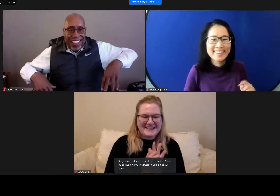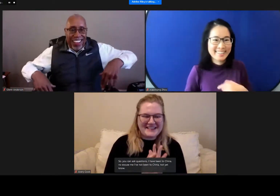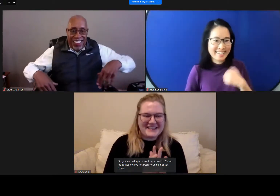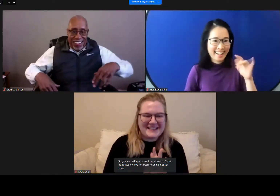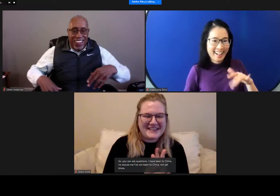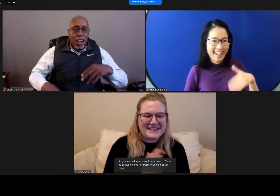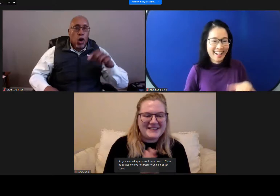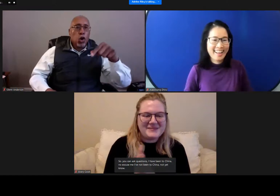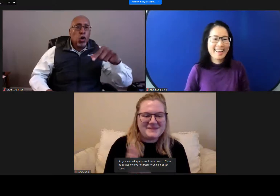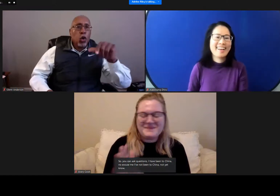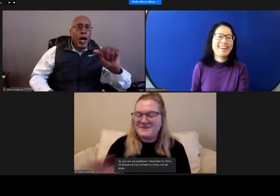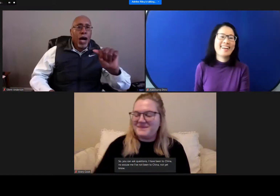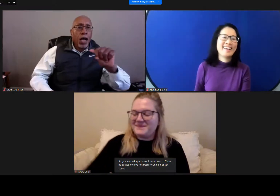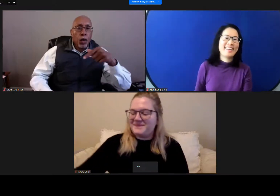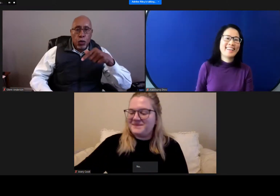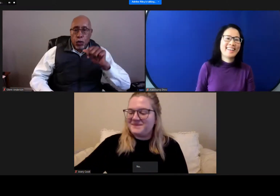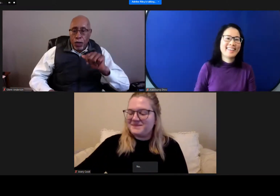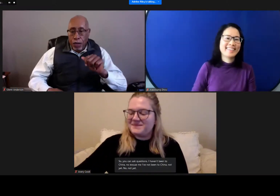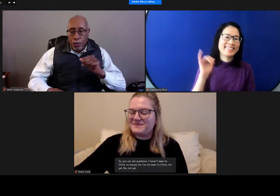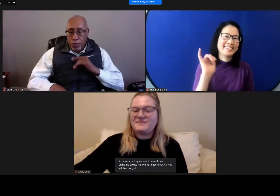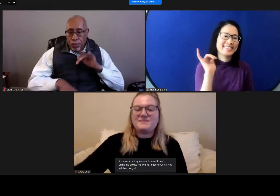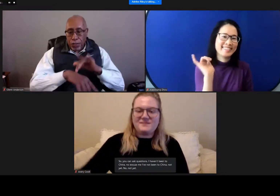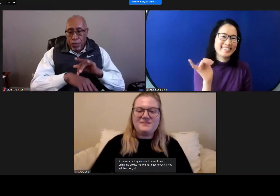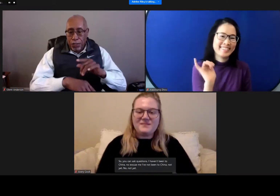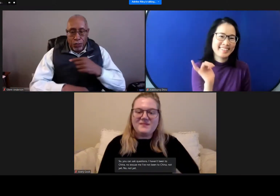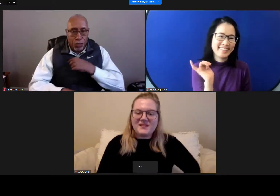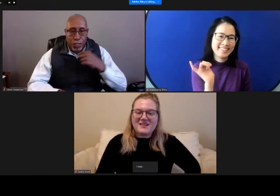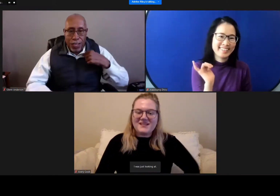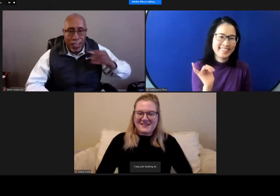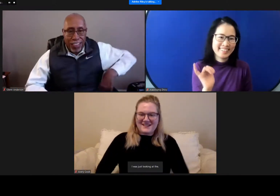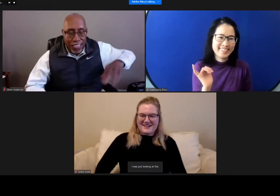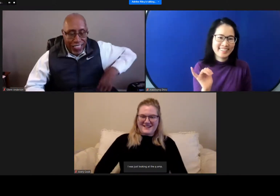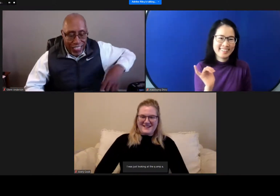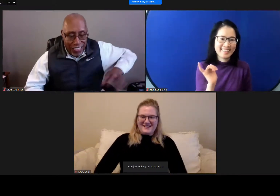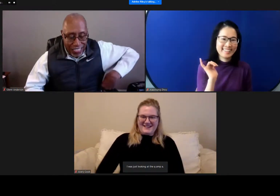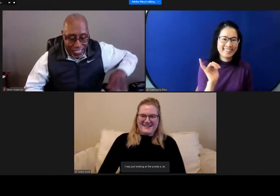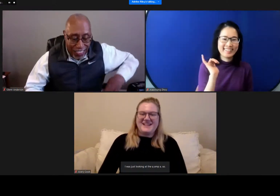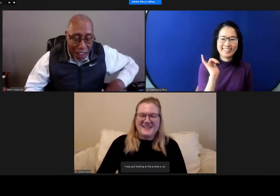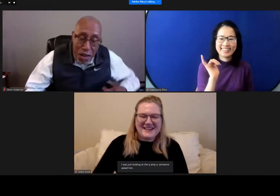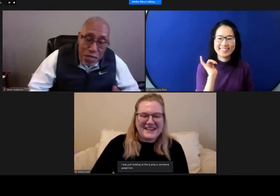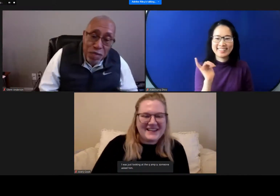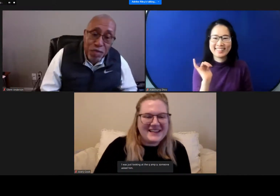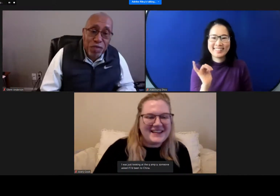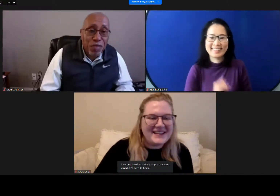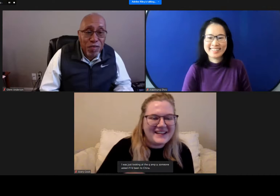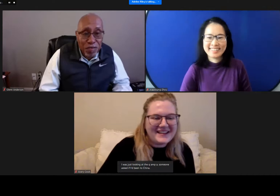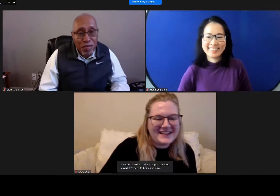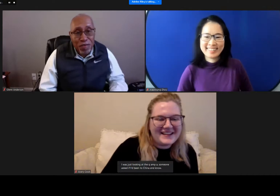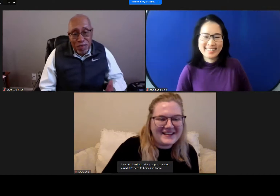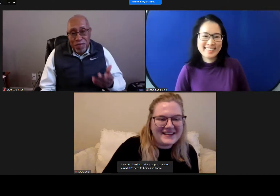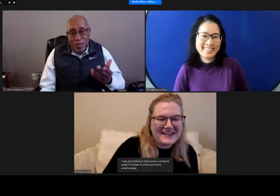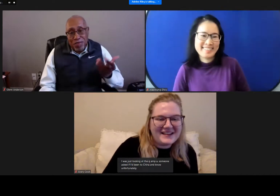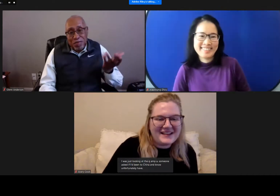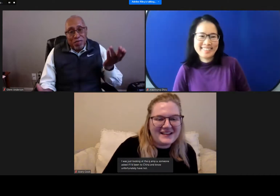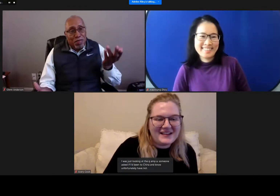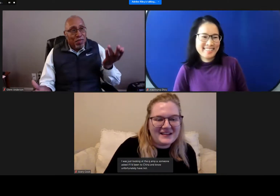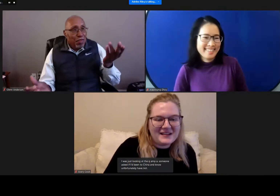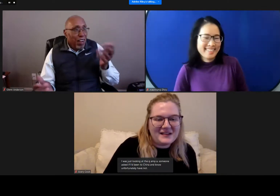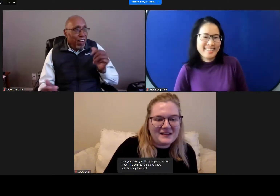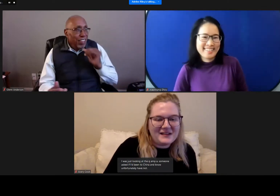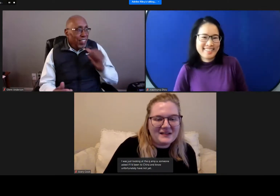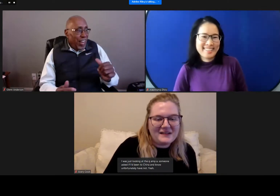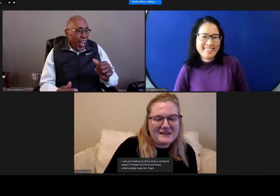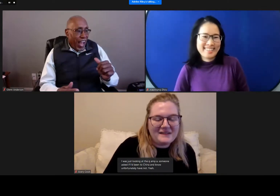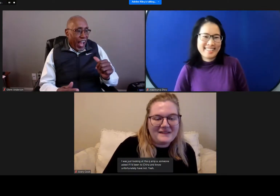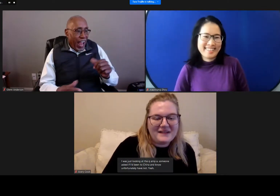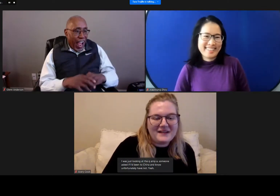No, not yet. I was just looking at the Q&A. Someone asked if I had been to China, and no, unfortunately, I have not.